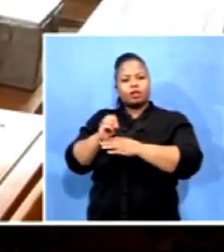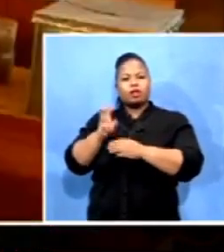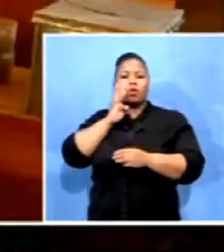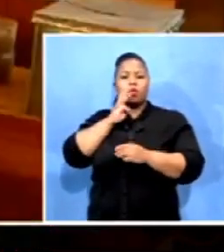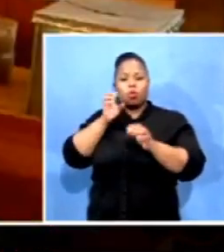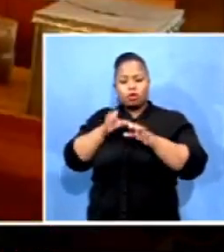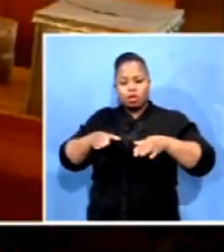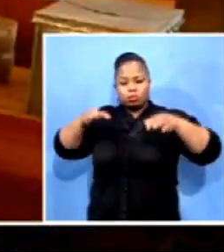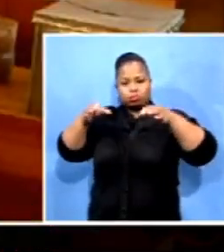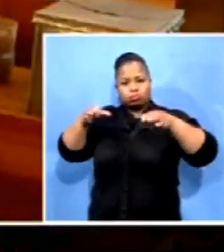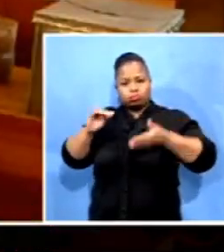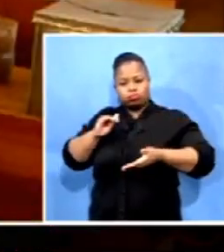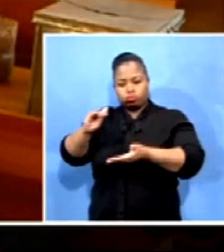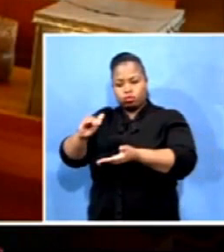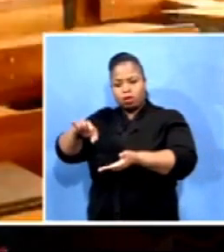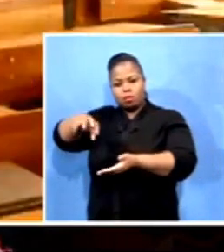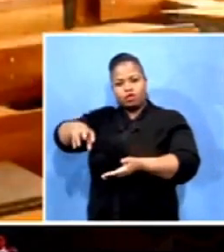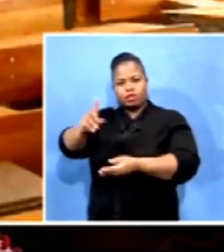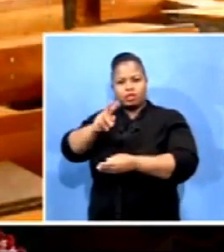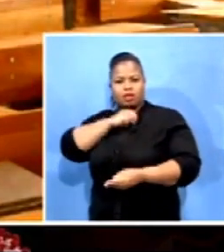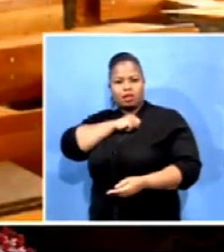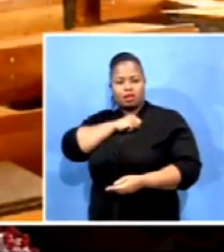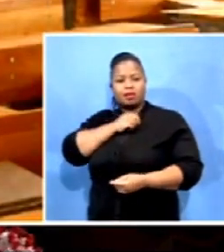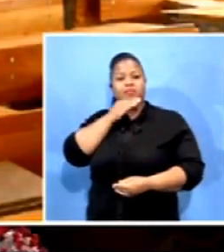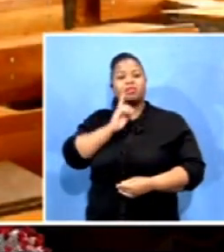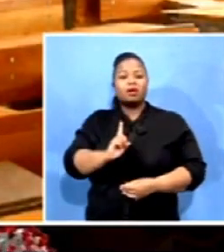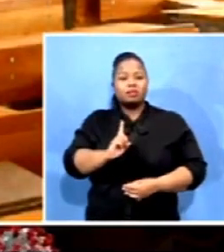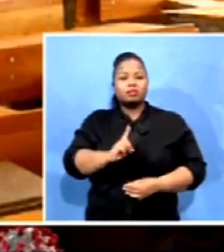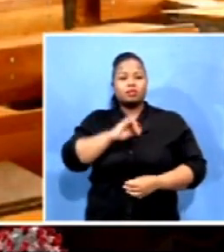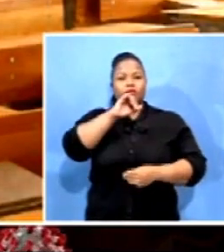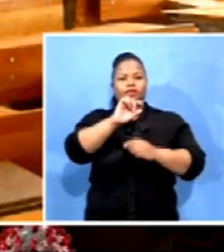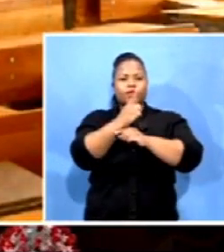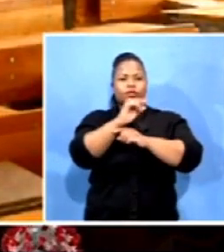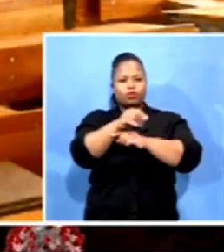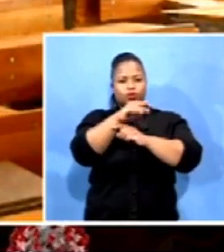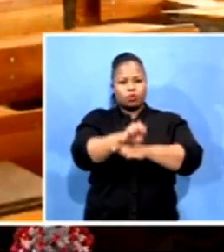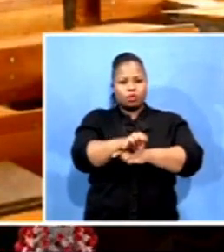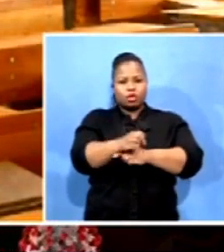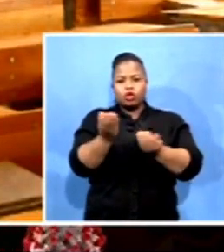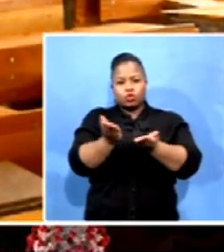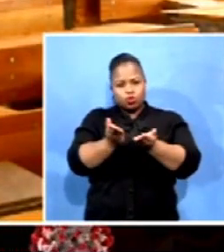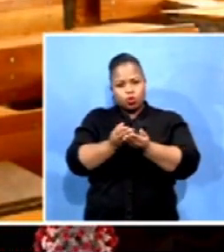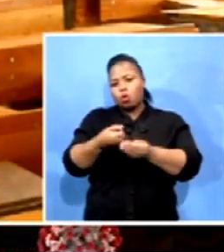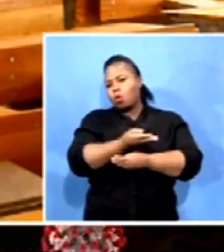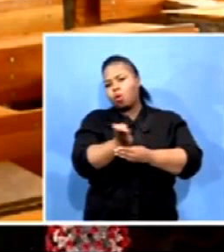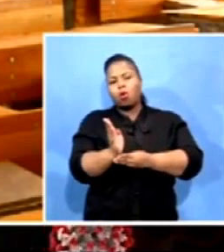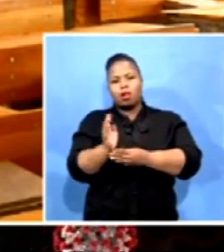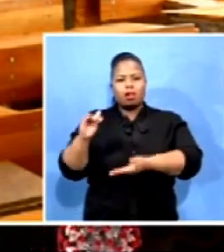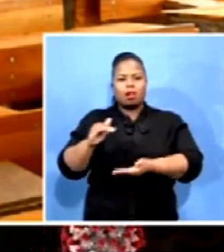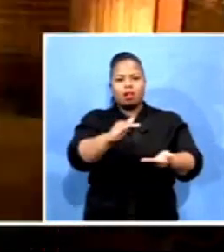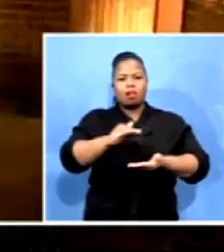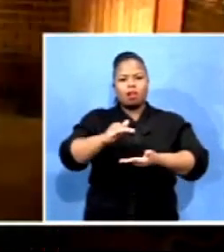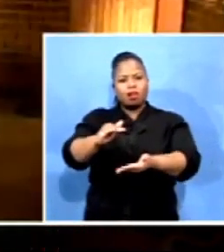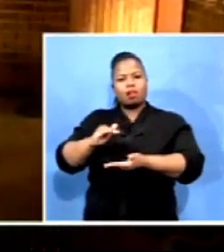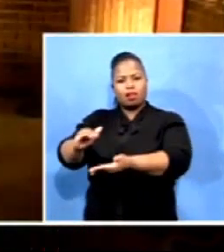on the 1st of June will have static water tanks. And currently we are in discussion with the